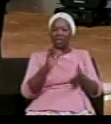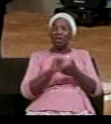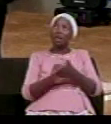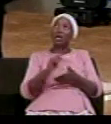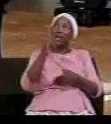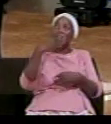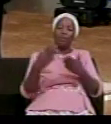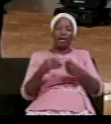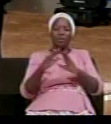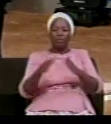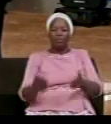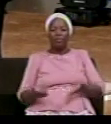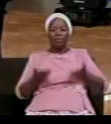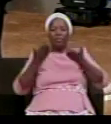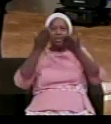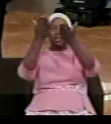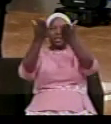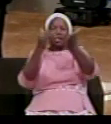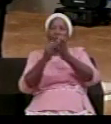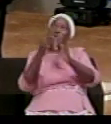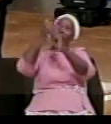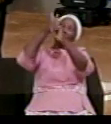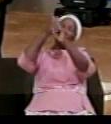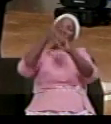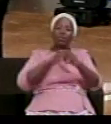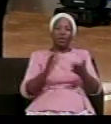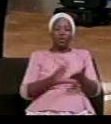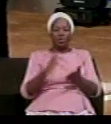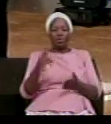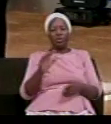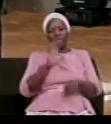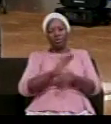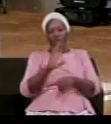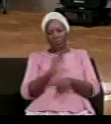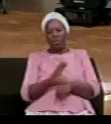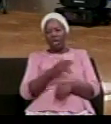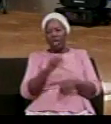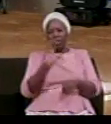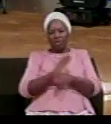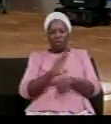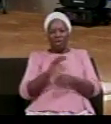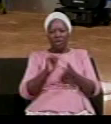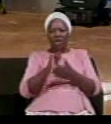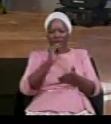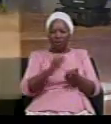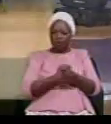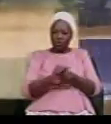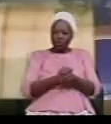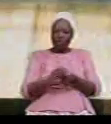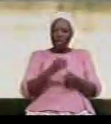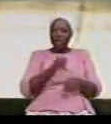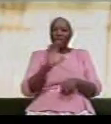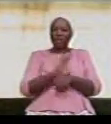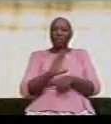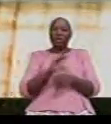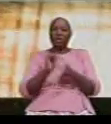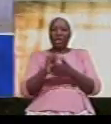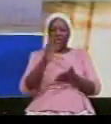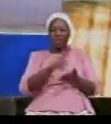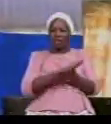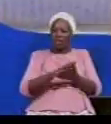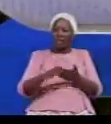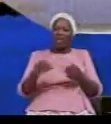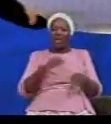present it to himself a glorious church, a church that is washed, a church that is cleansed,